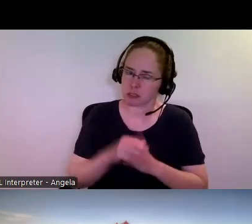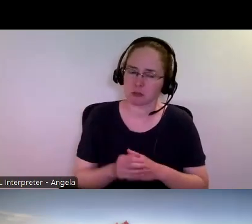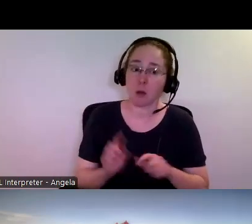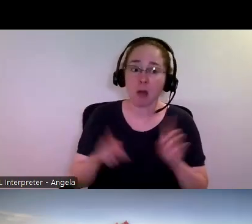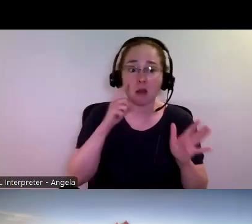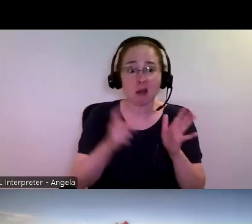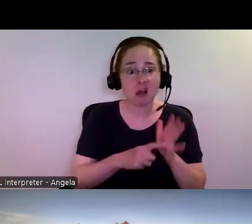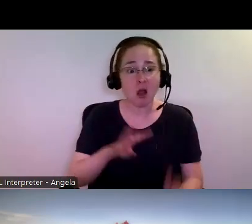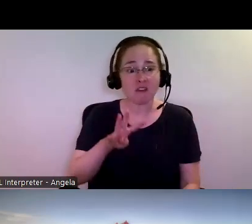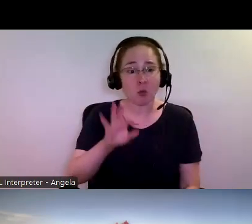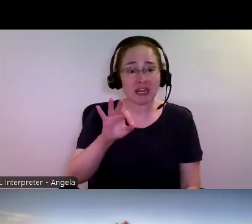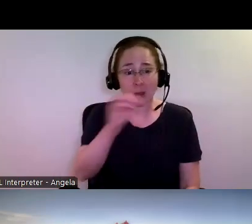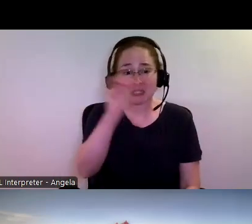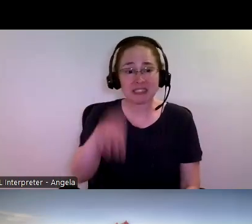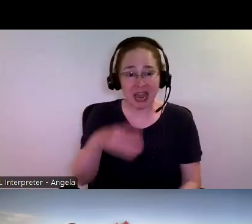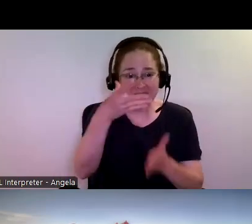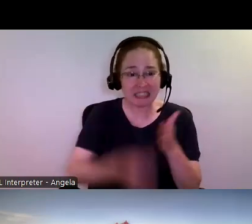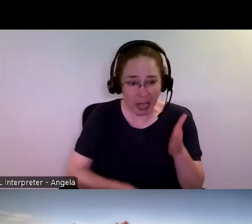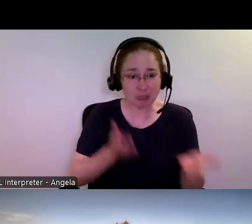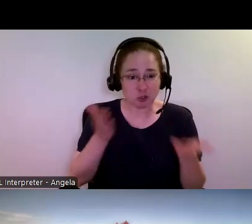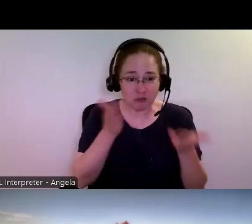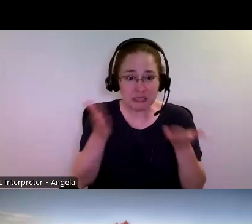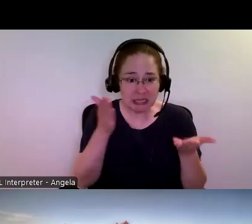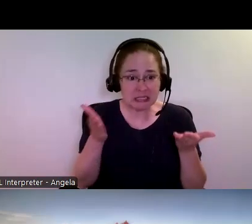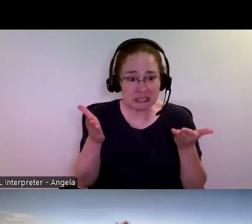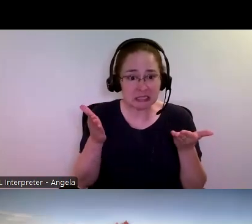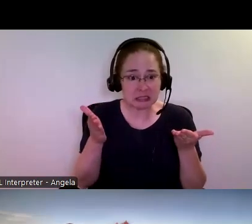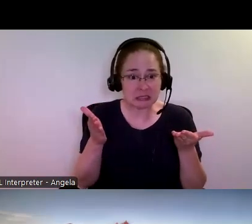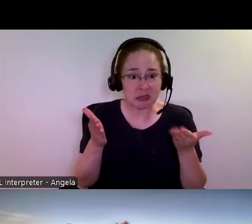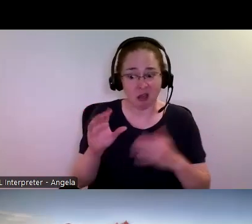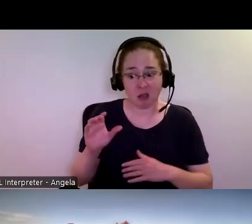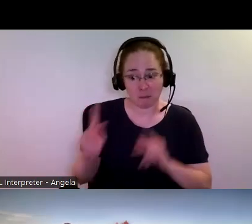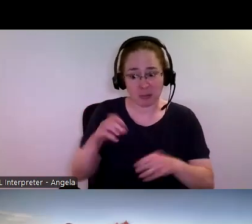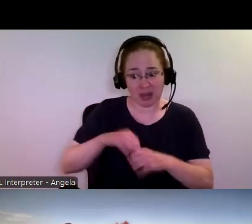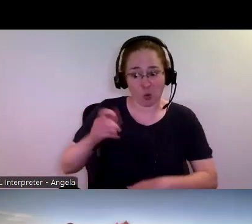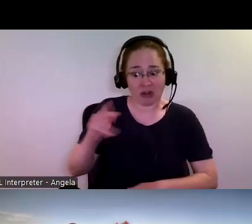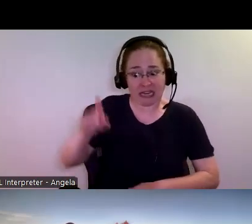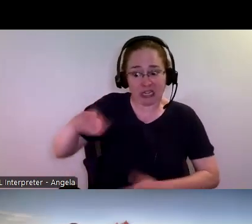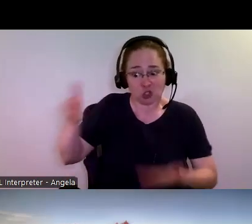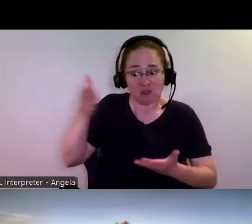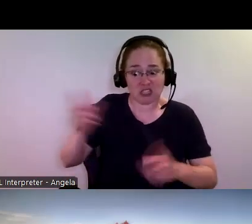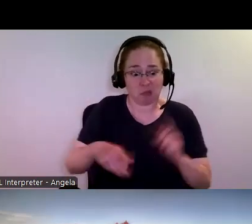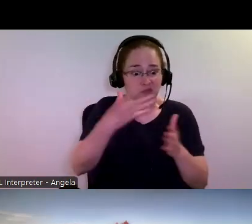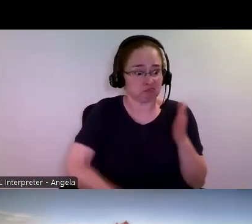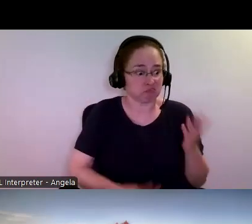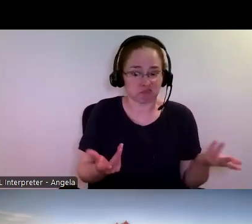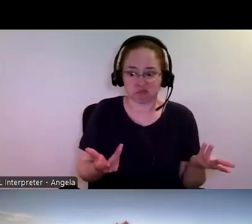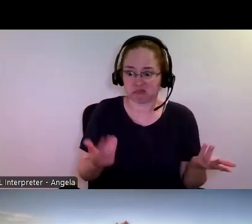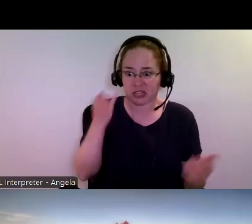at, there was a 49% gap in services needed by Oregonians who had a substance use